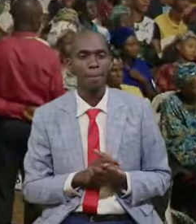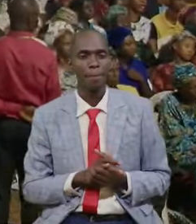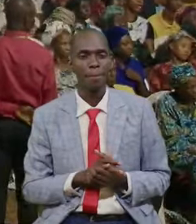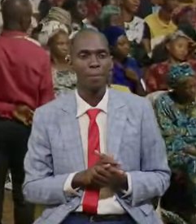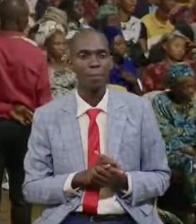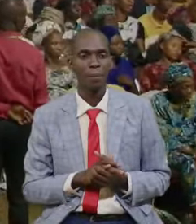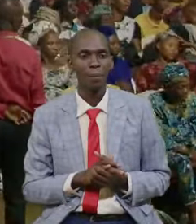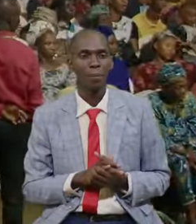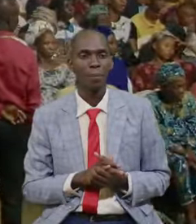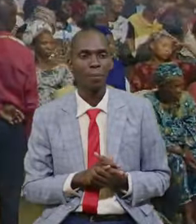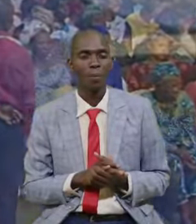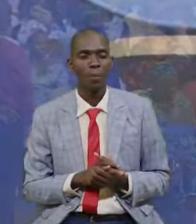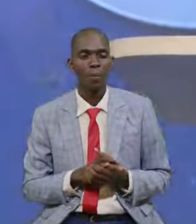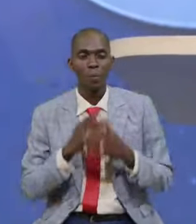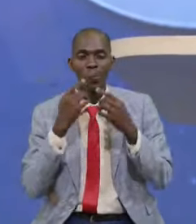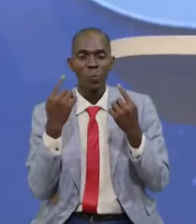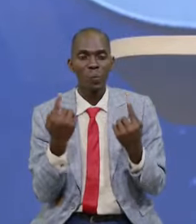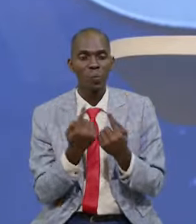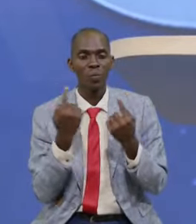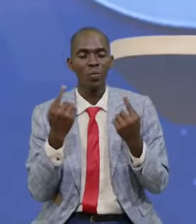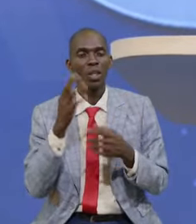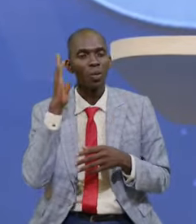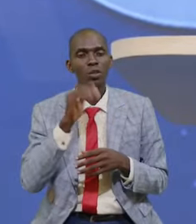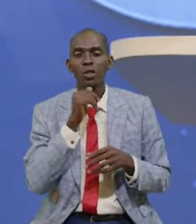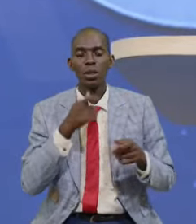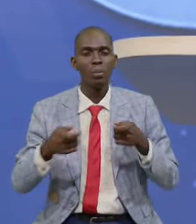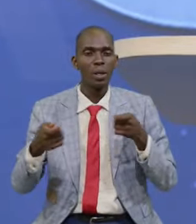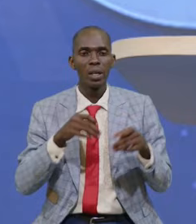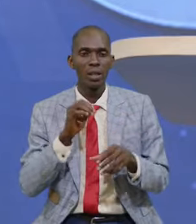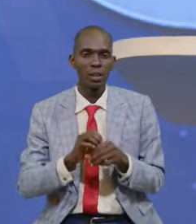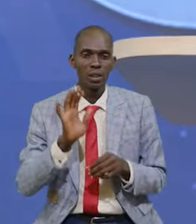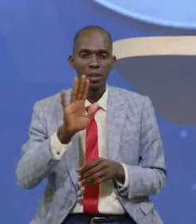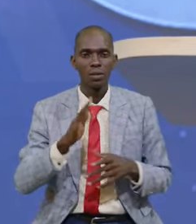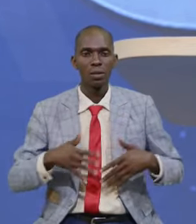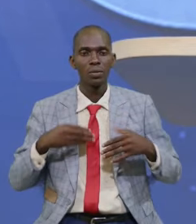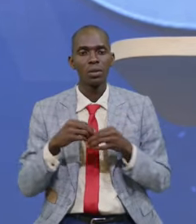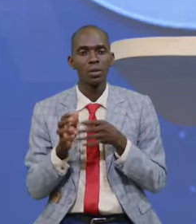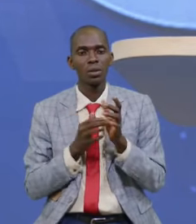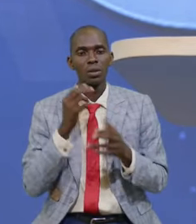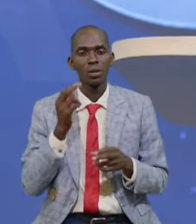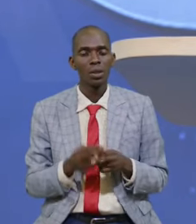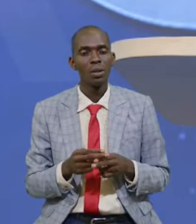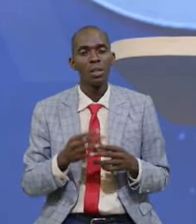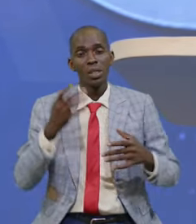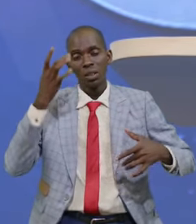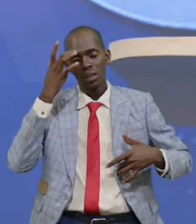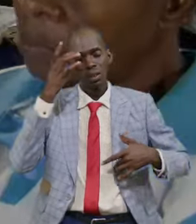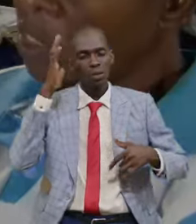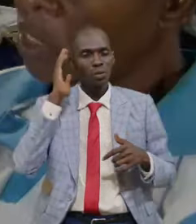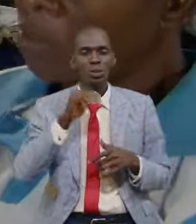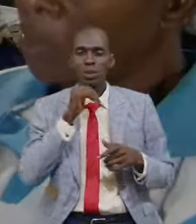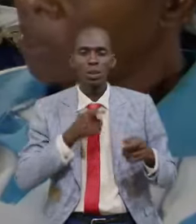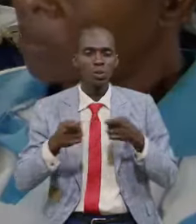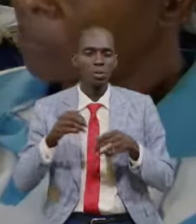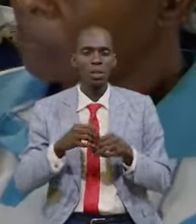Sin will not reign in your life. Sickness will not reign in your